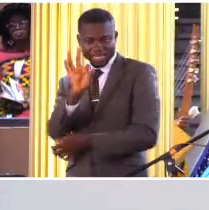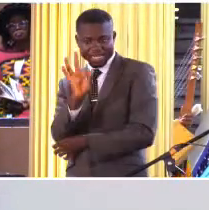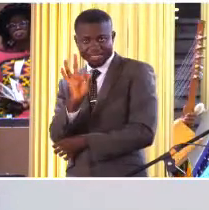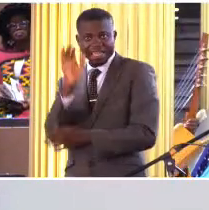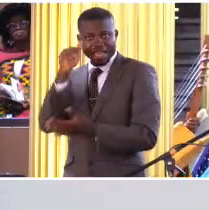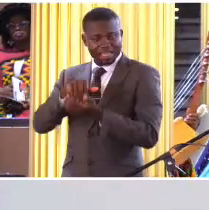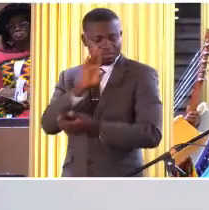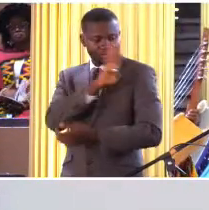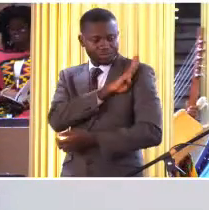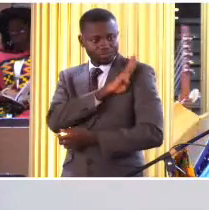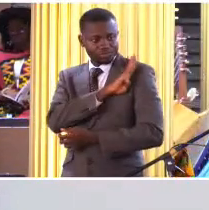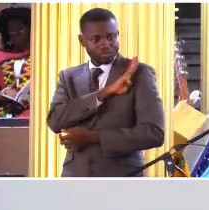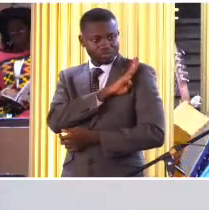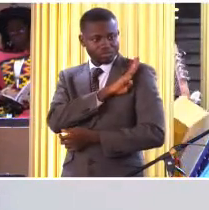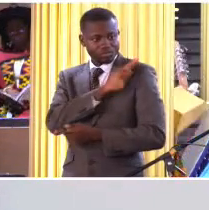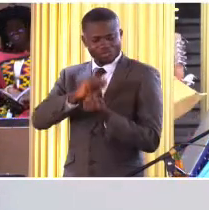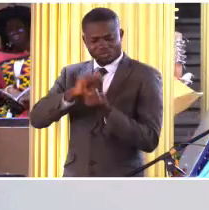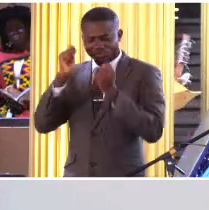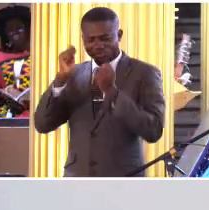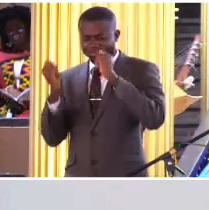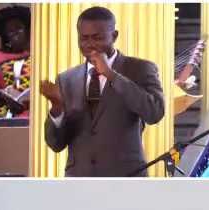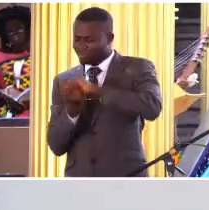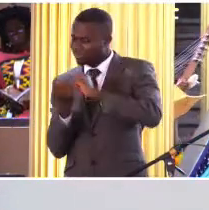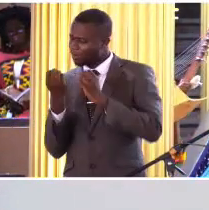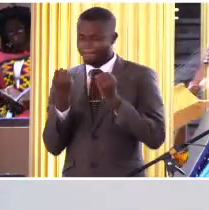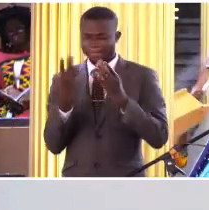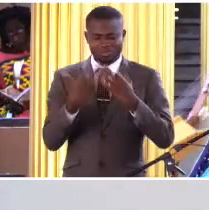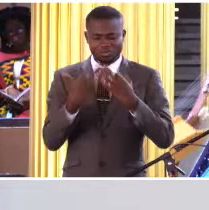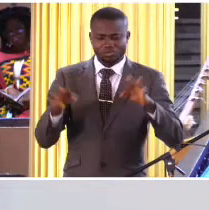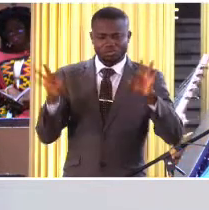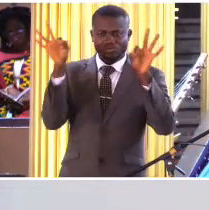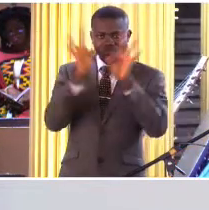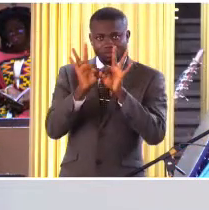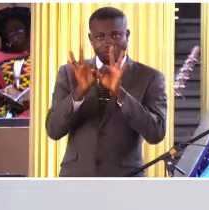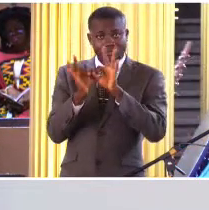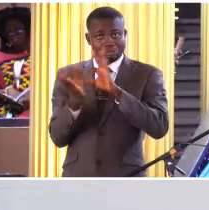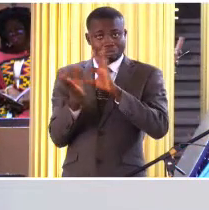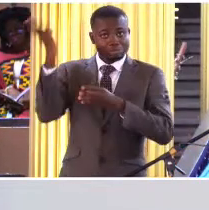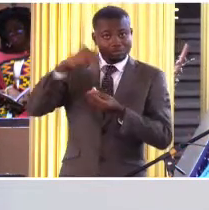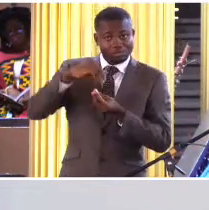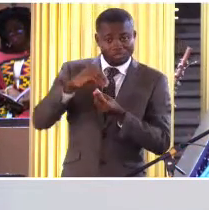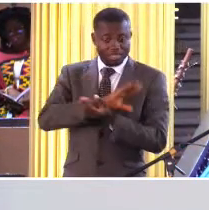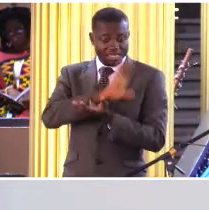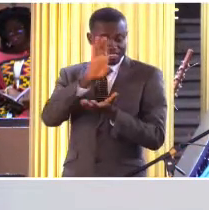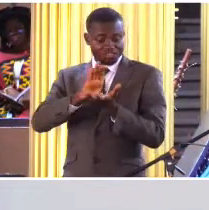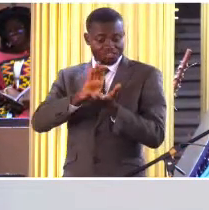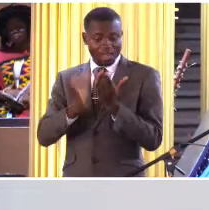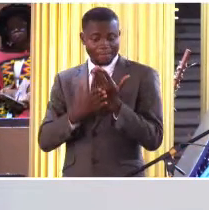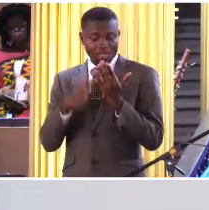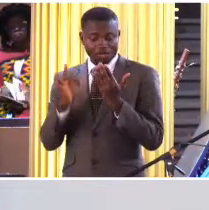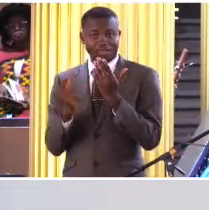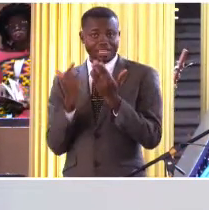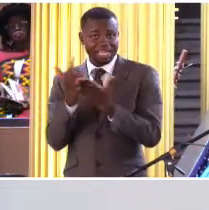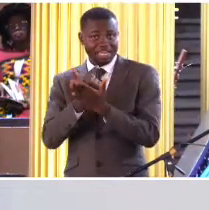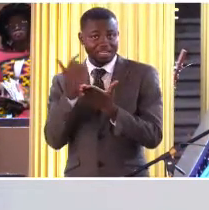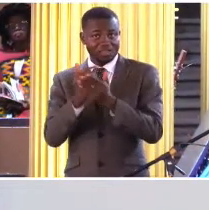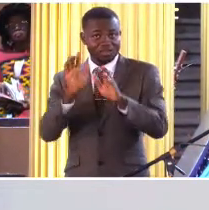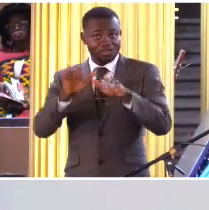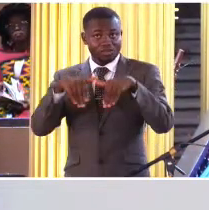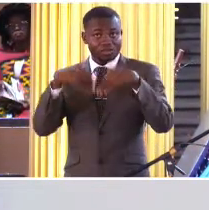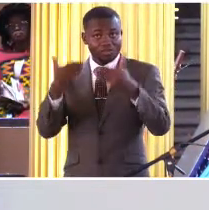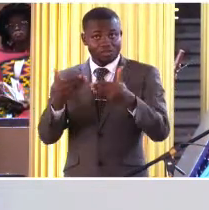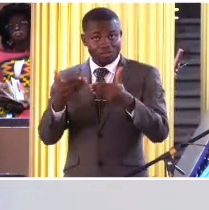Professor Bello has consulted for several organizations, including the Central Bank of Ghana, providing